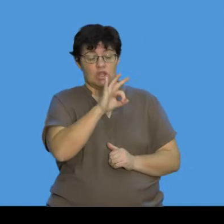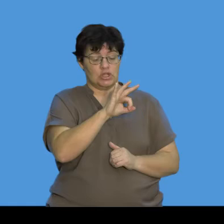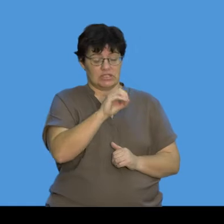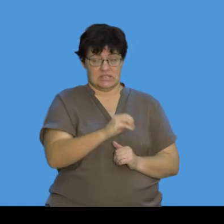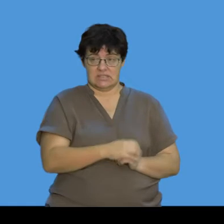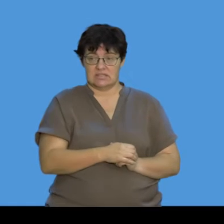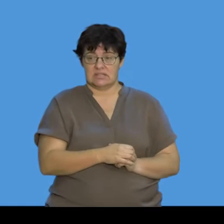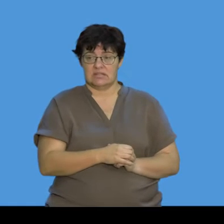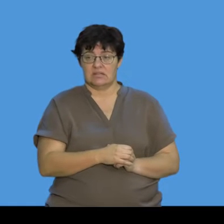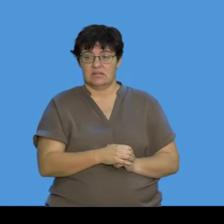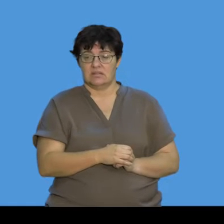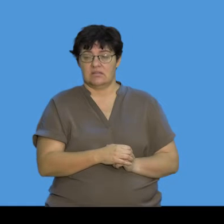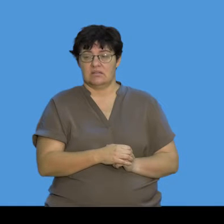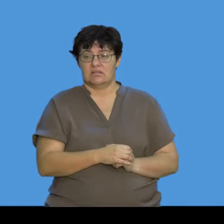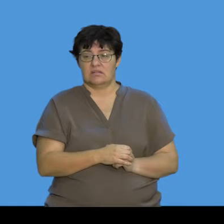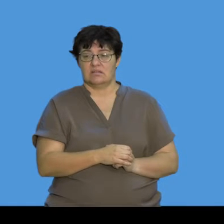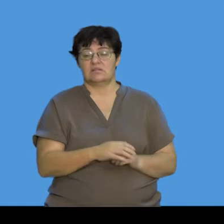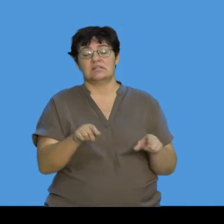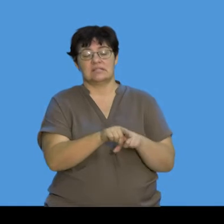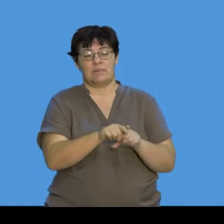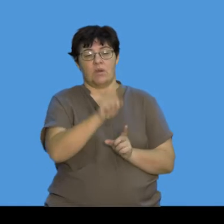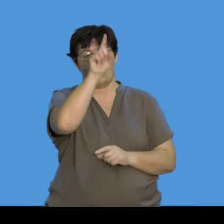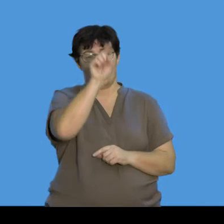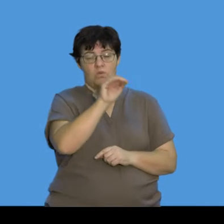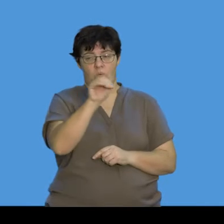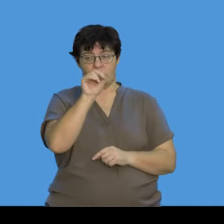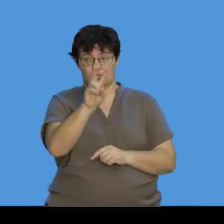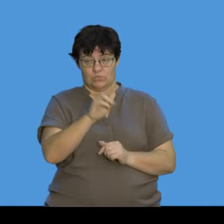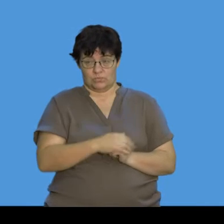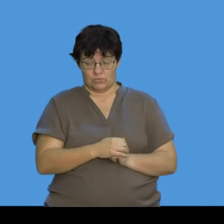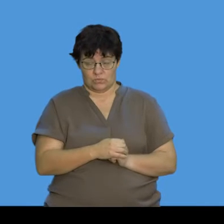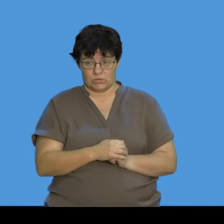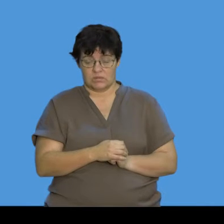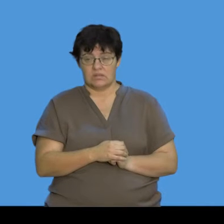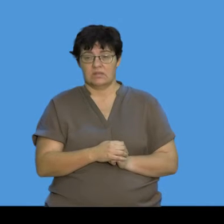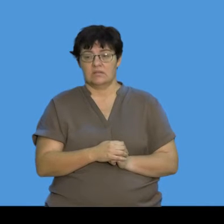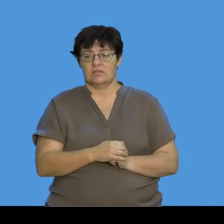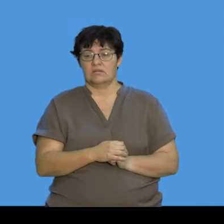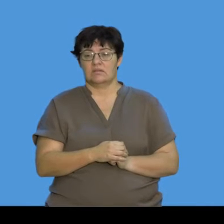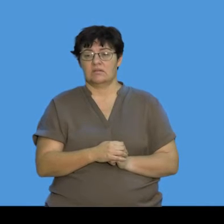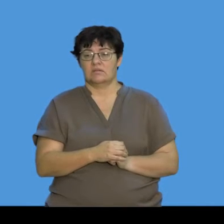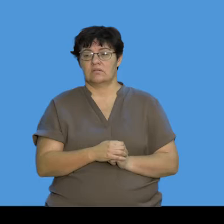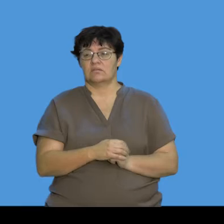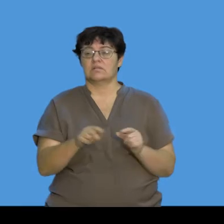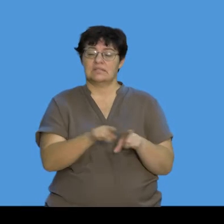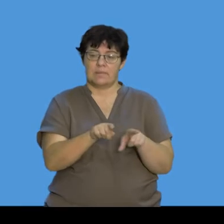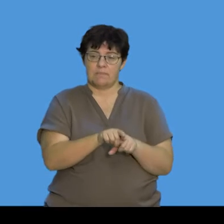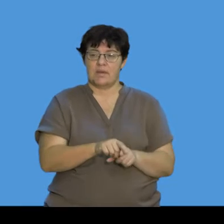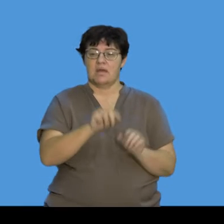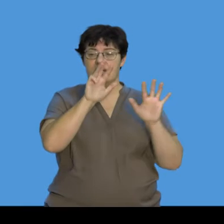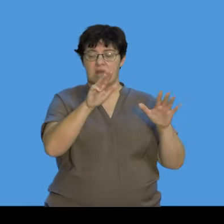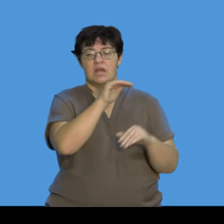30, which is the same as 1 over 2. So you can see that, right? And then I said also